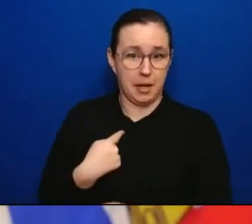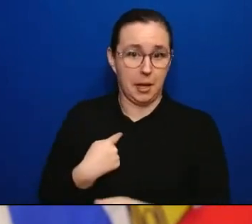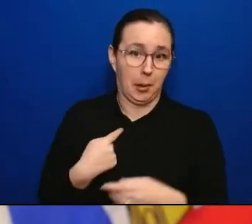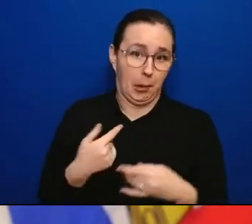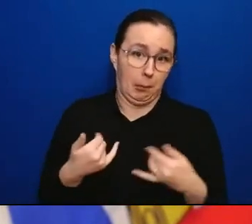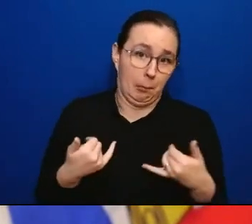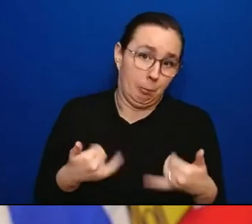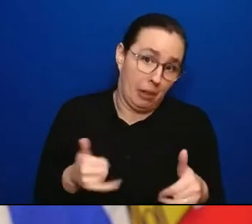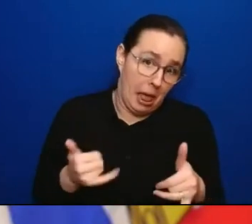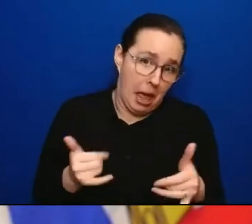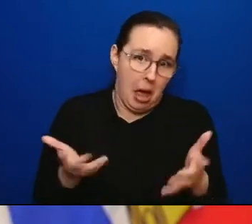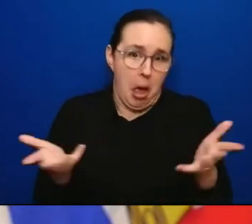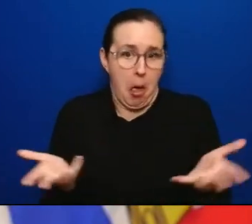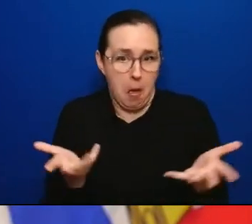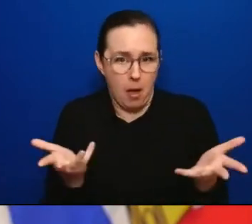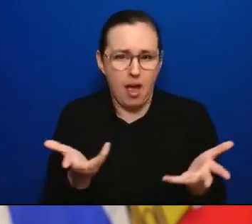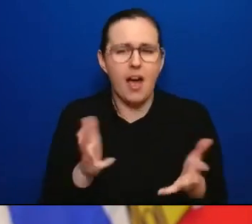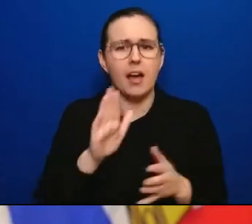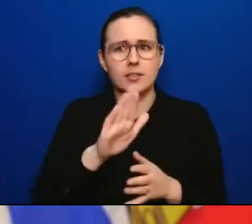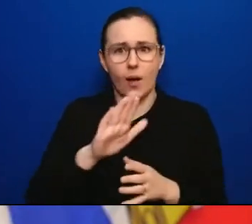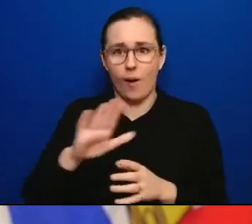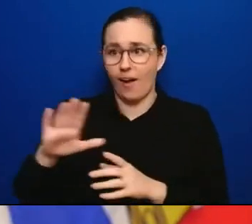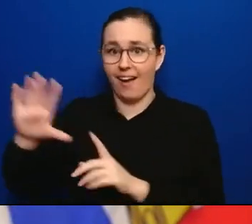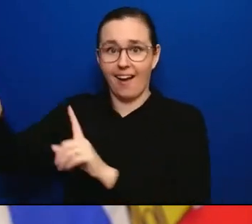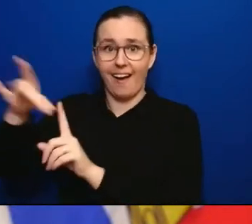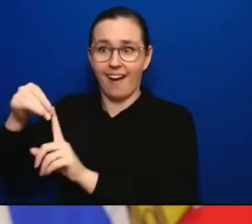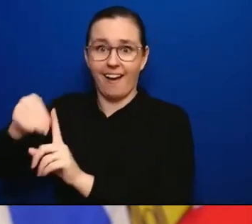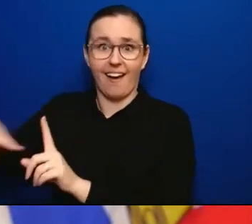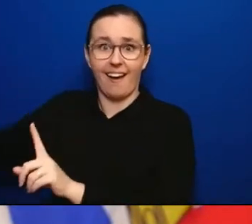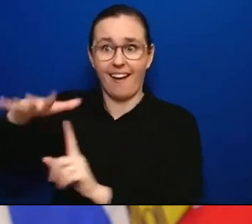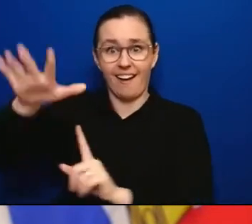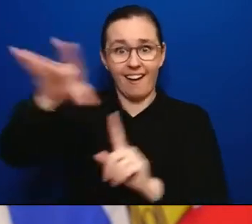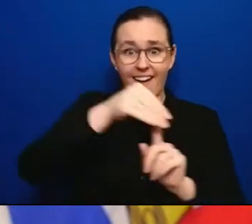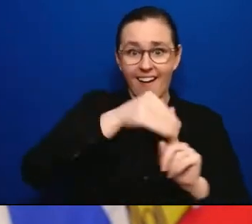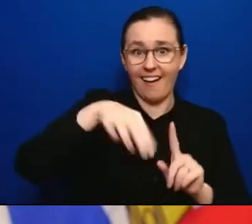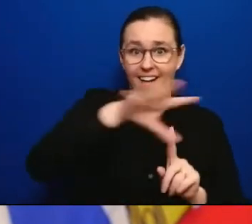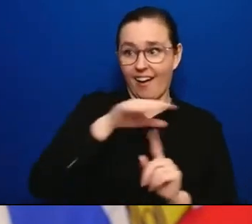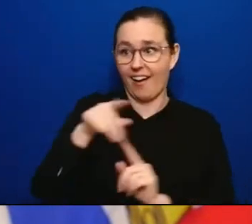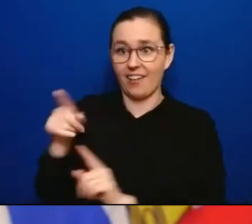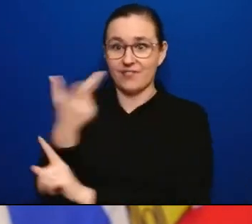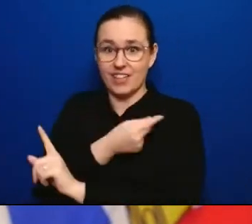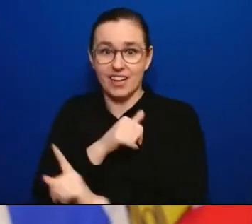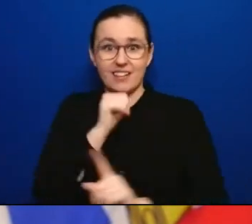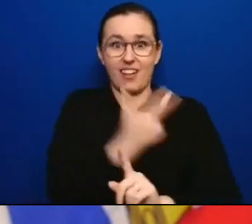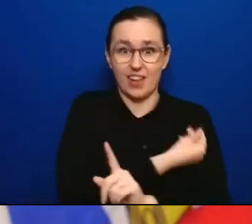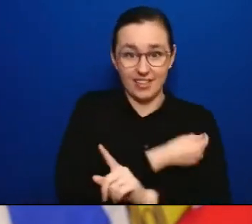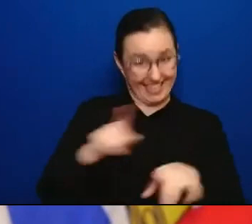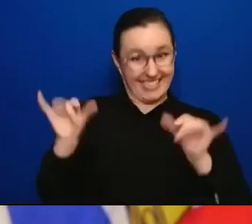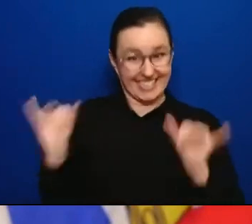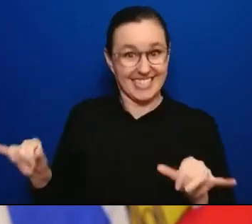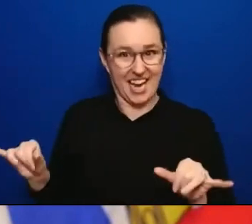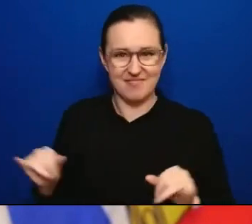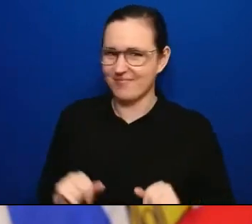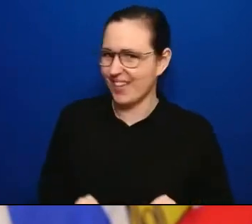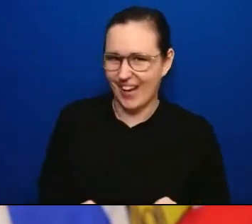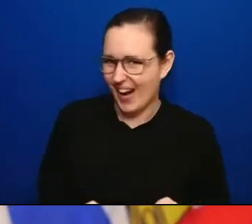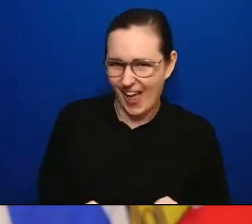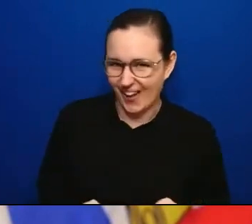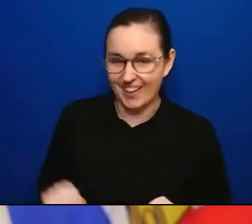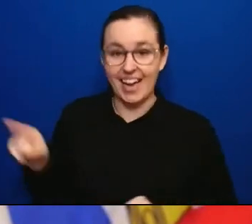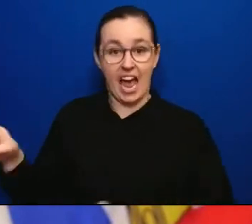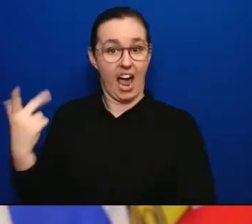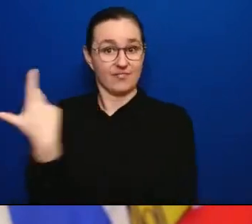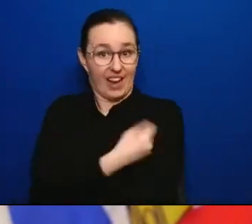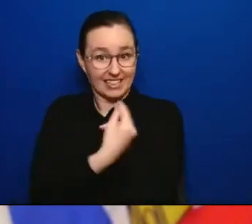indoor settings, yes, there's still a risk that people who are fully vaccinated in those settings may transmit Omicron to each